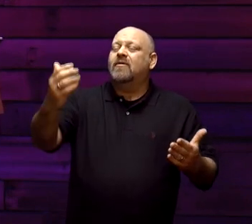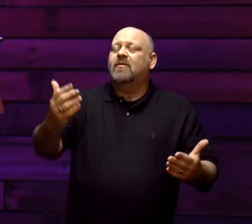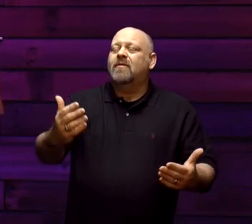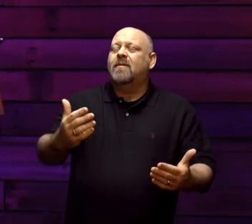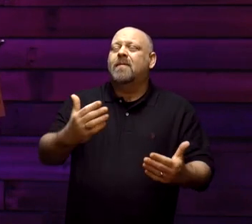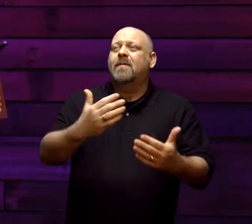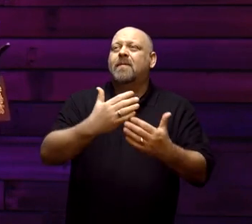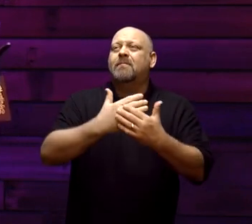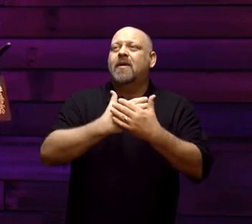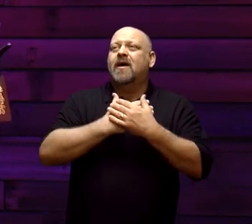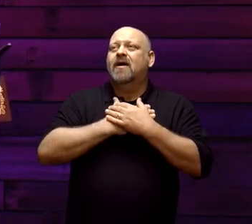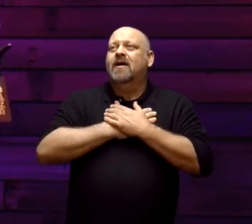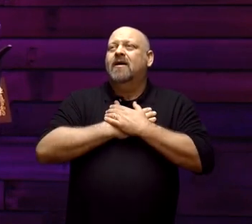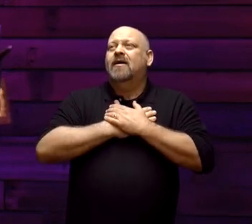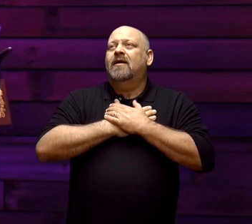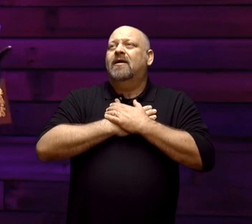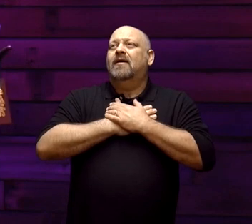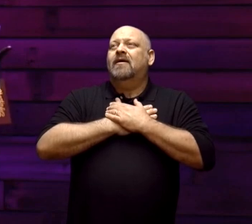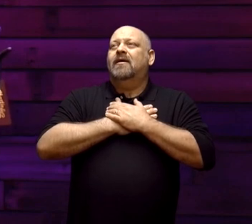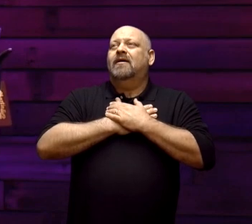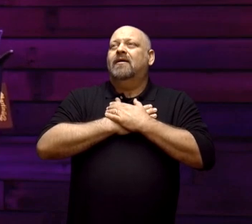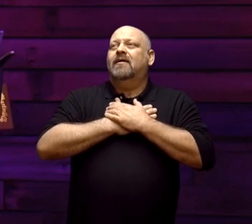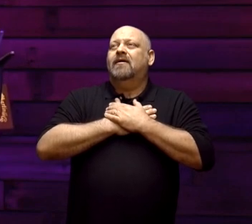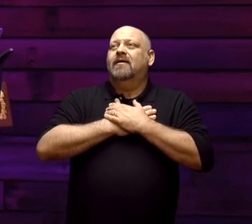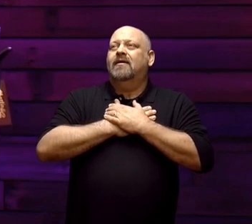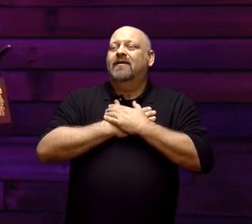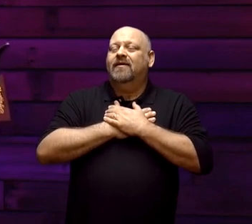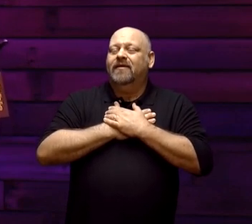forever mine.